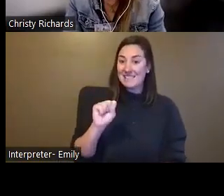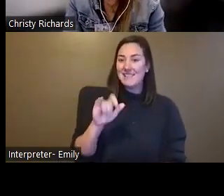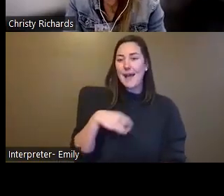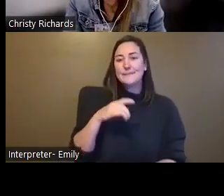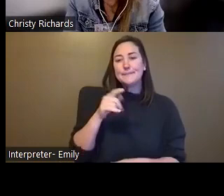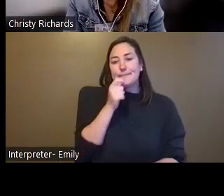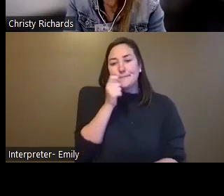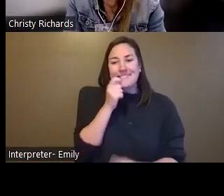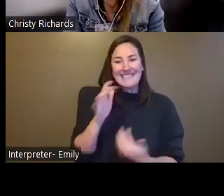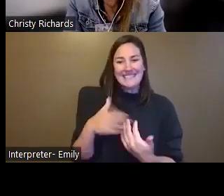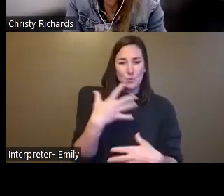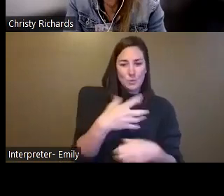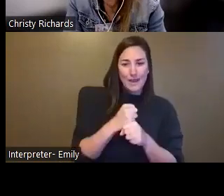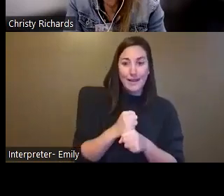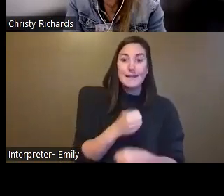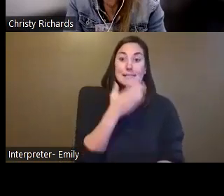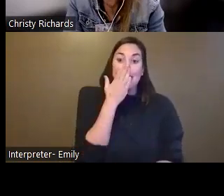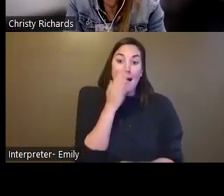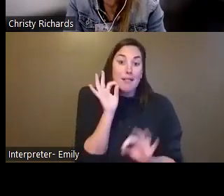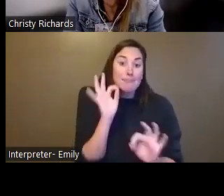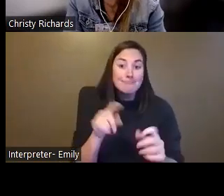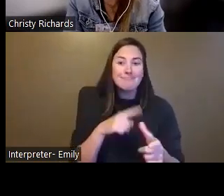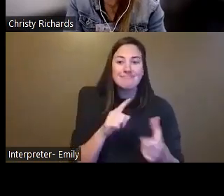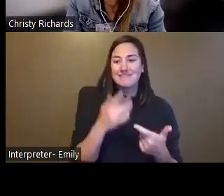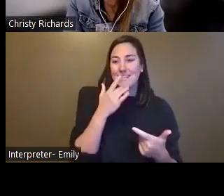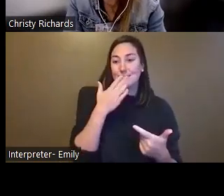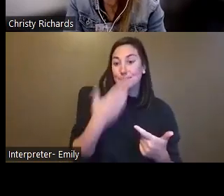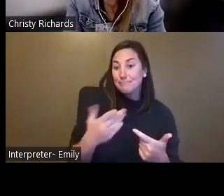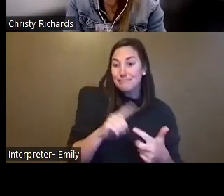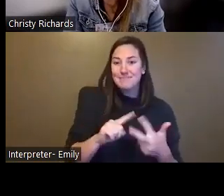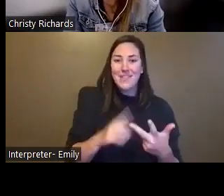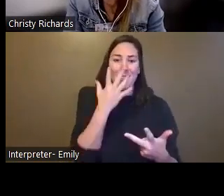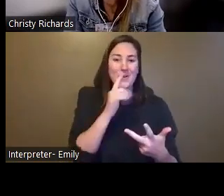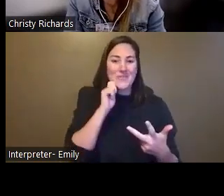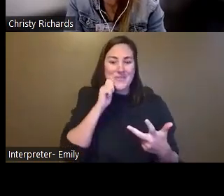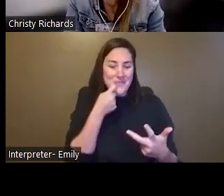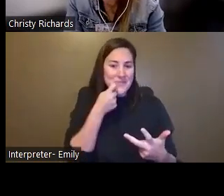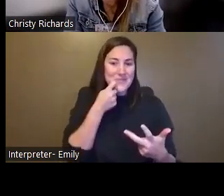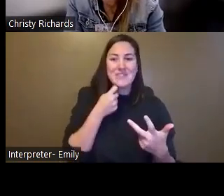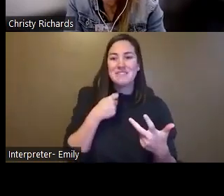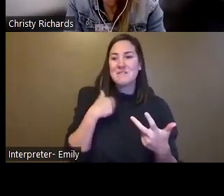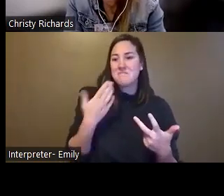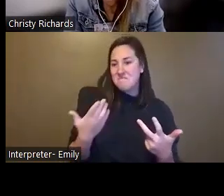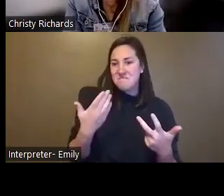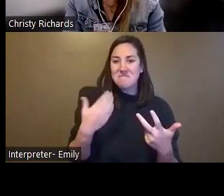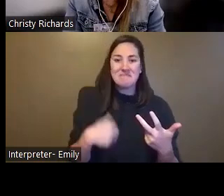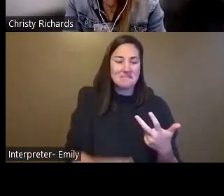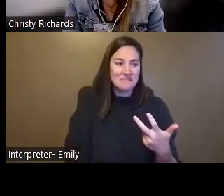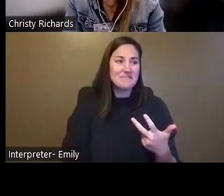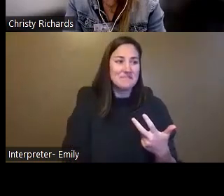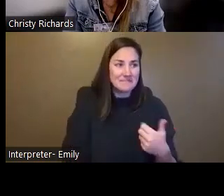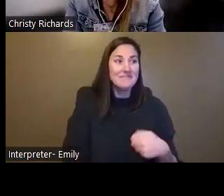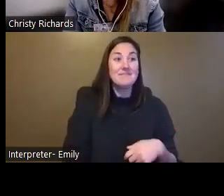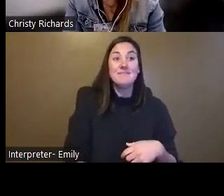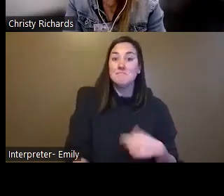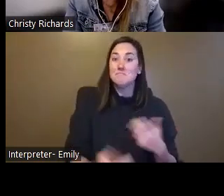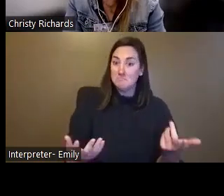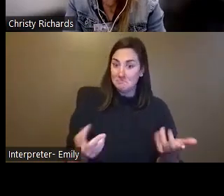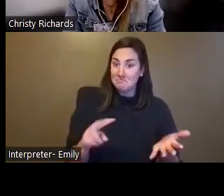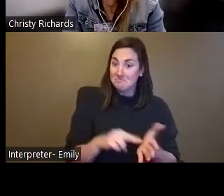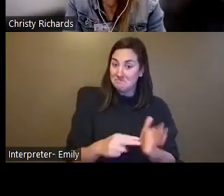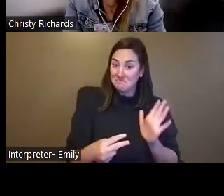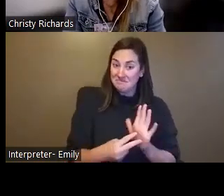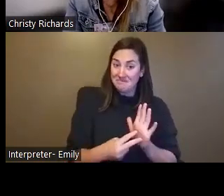liked the smells, the flavors, the tastes, even the look of the vapor clouds. They thought that was pretty cool. Which means that